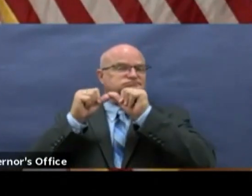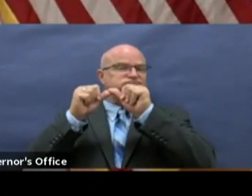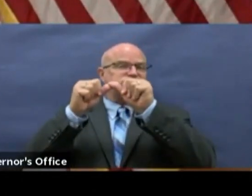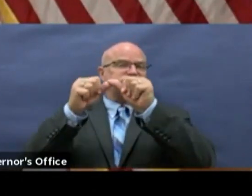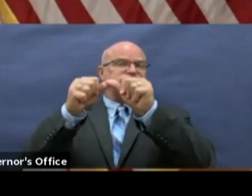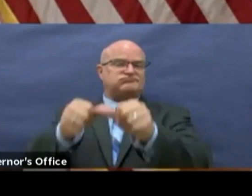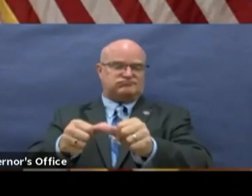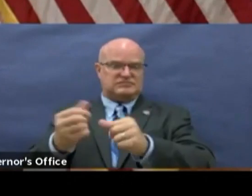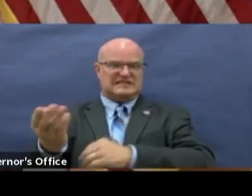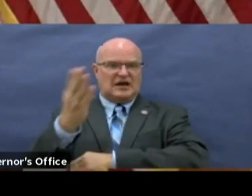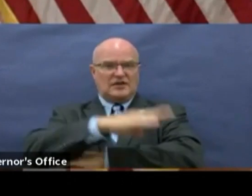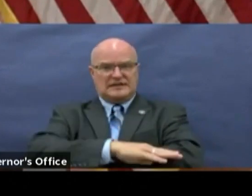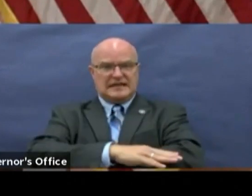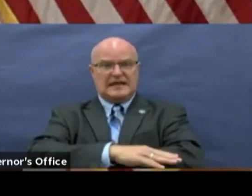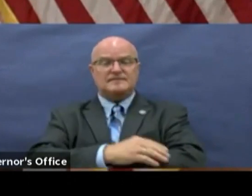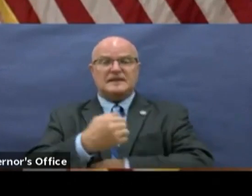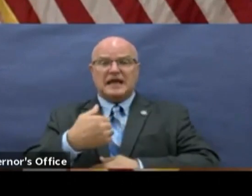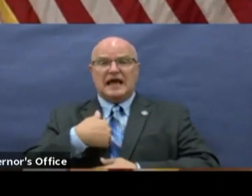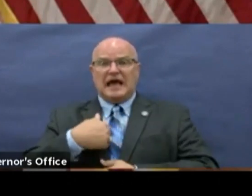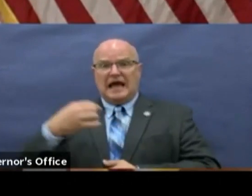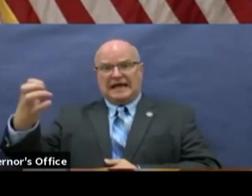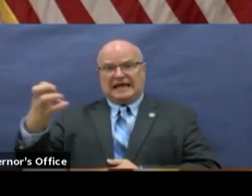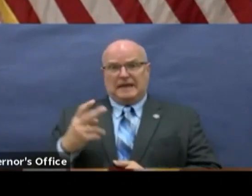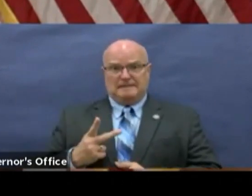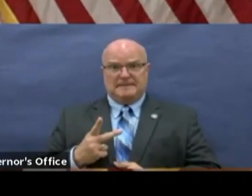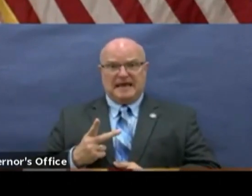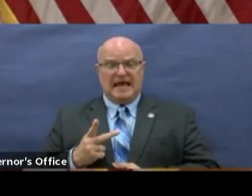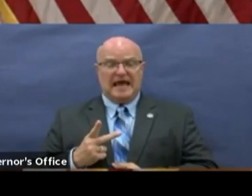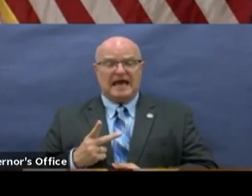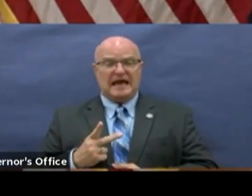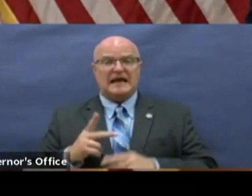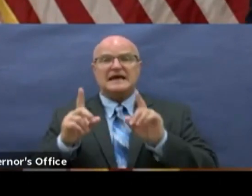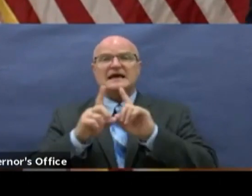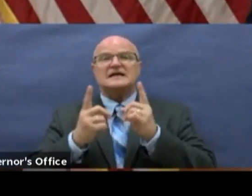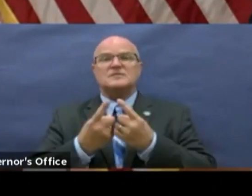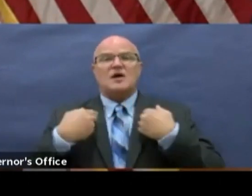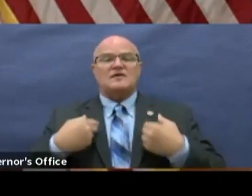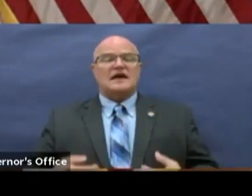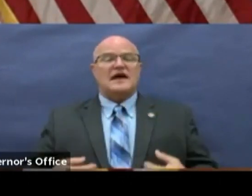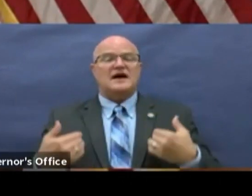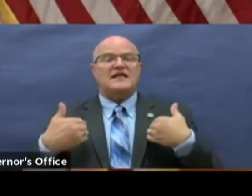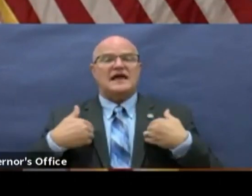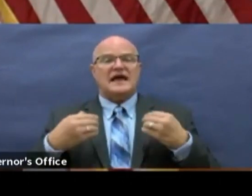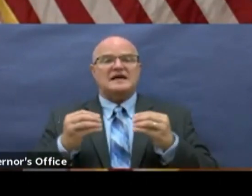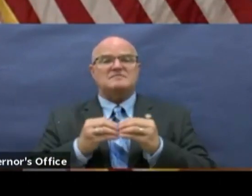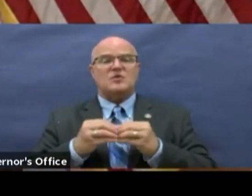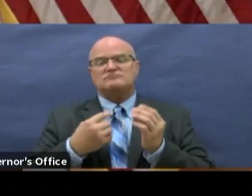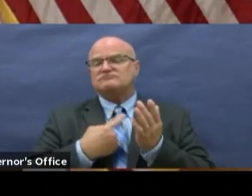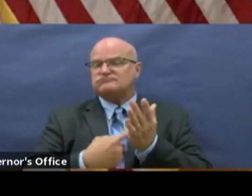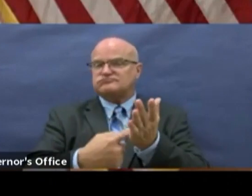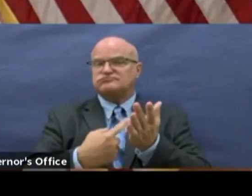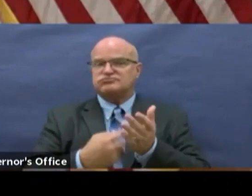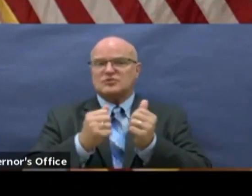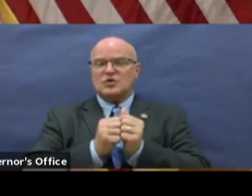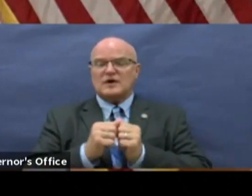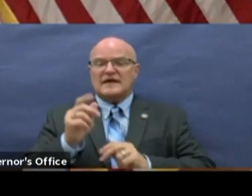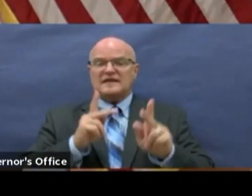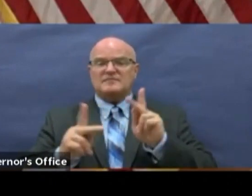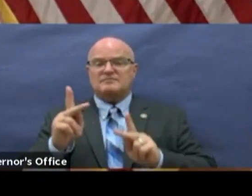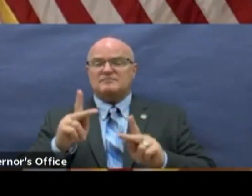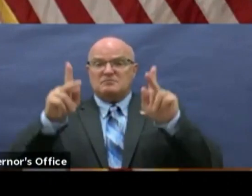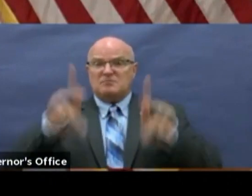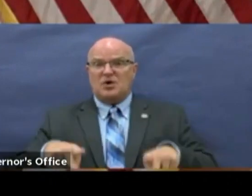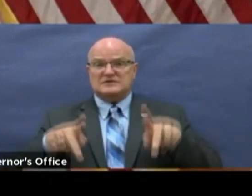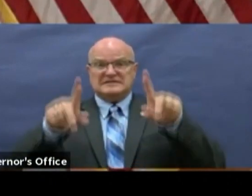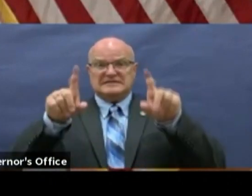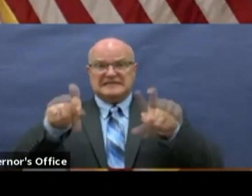day. As I came back after that, the Department of Health had a further discussion with the individual that tested